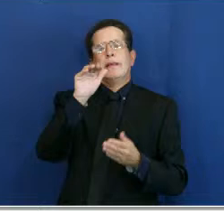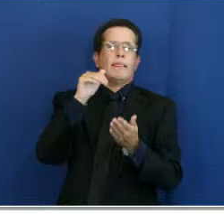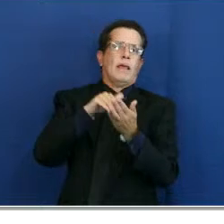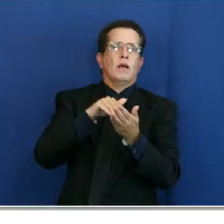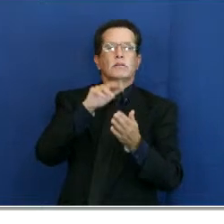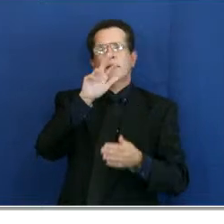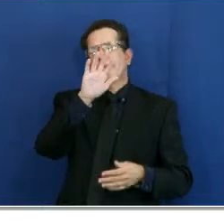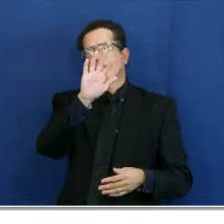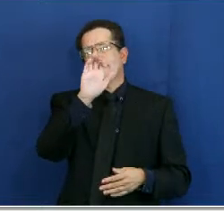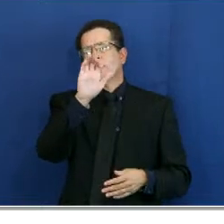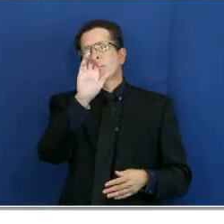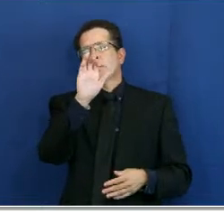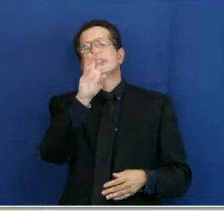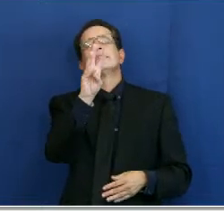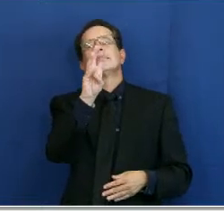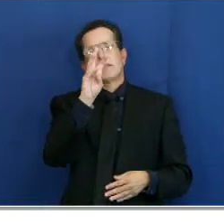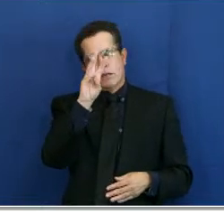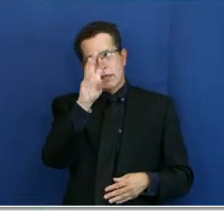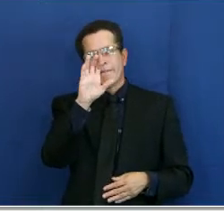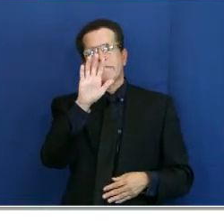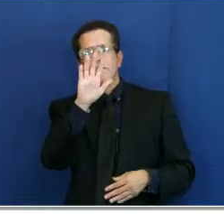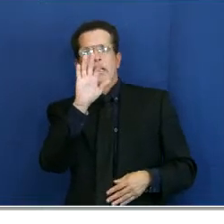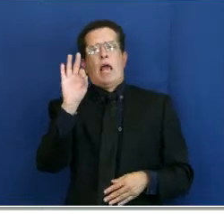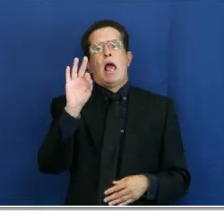33,659 cases, which is